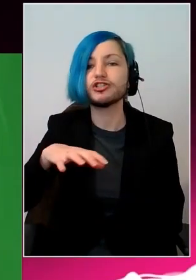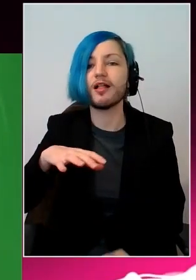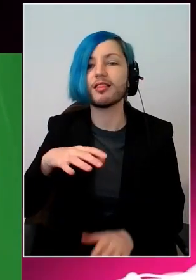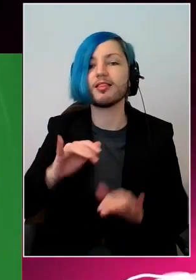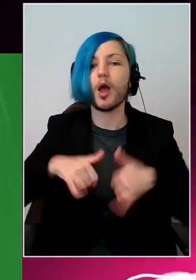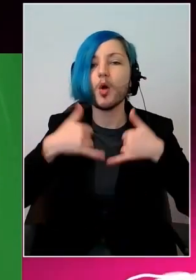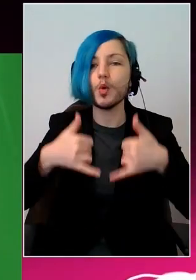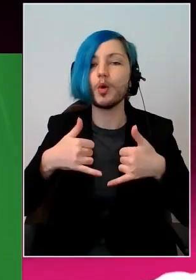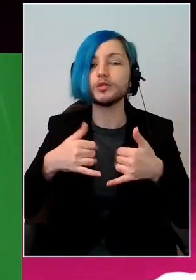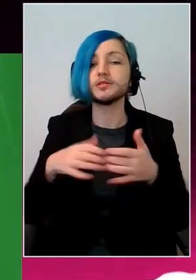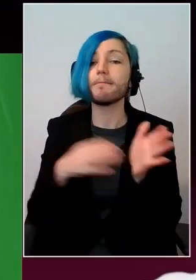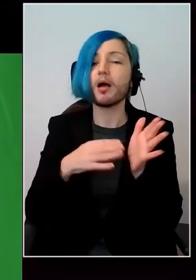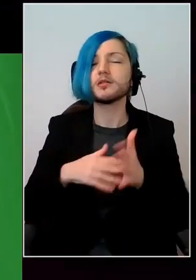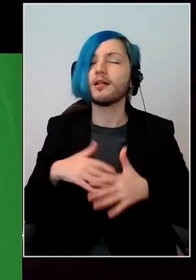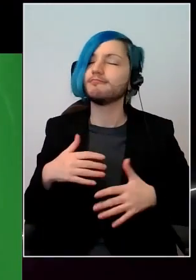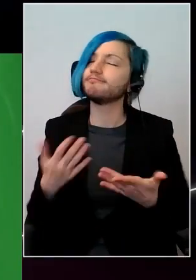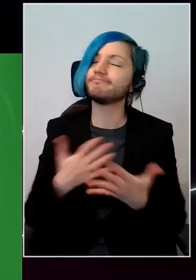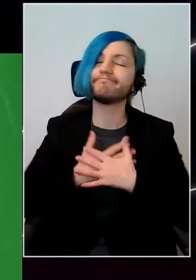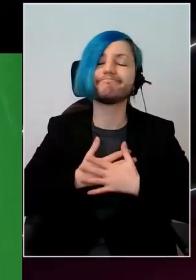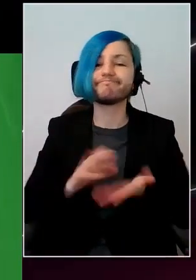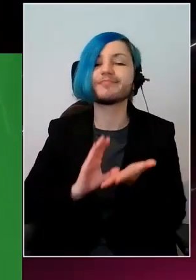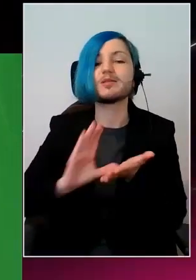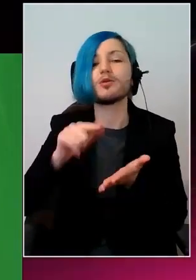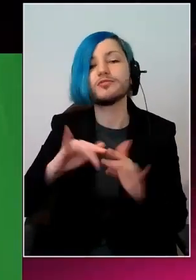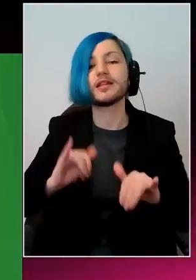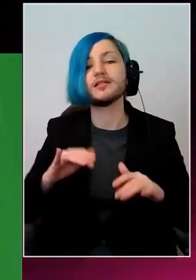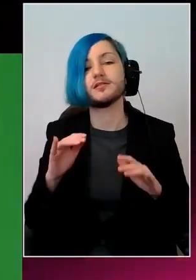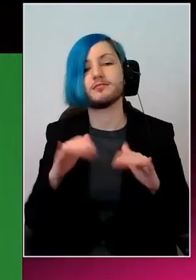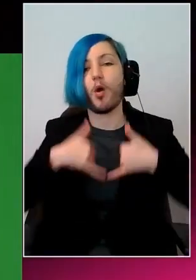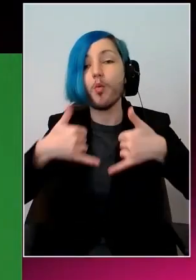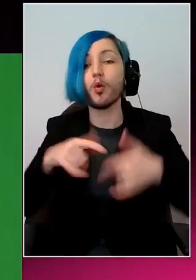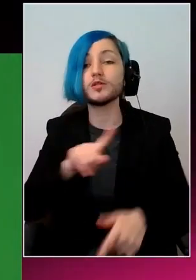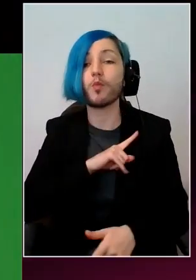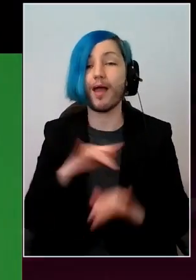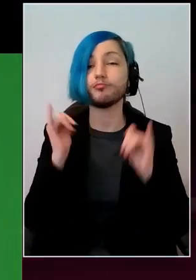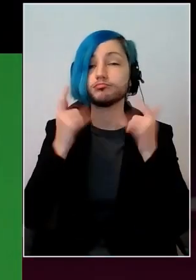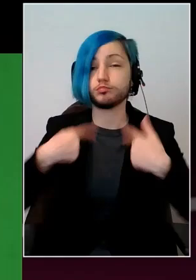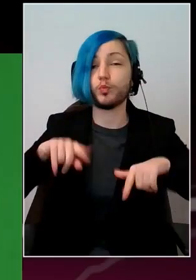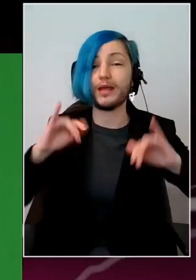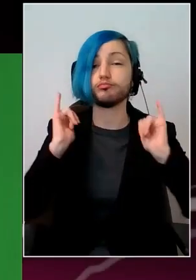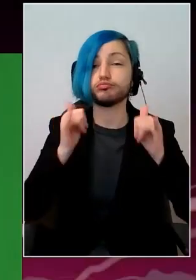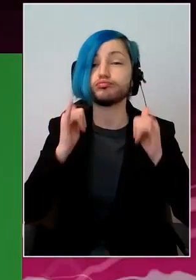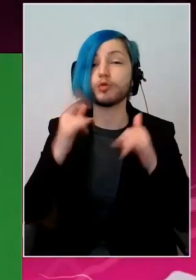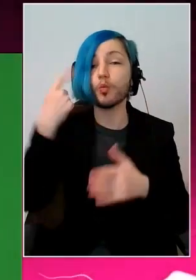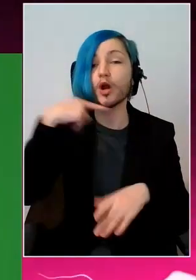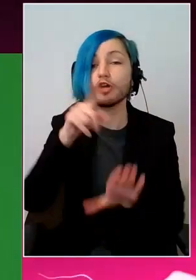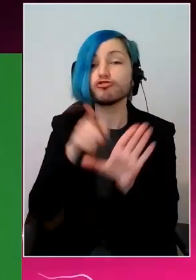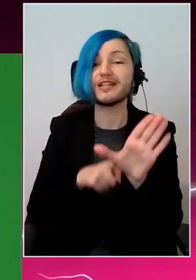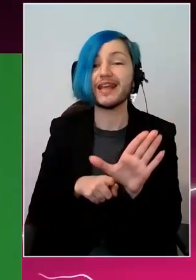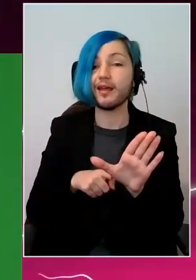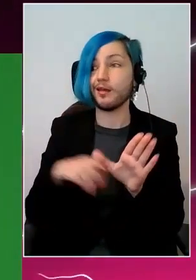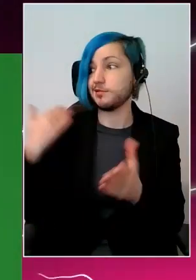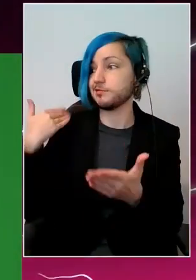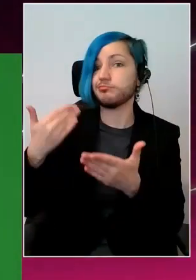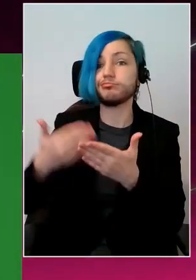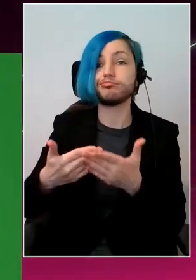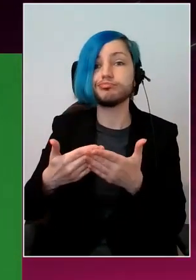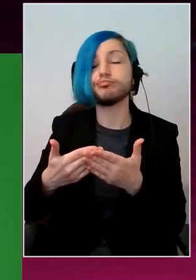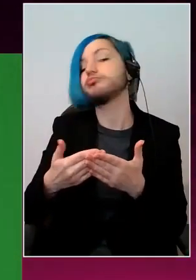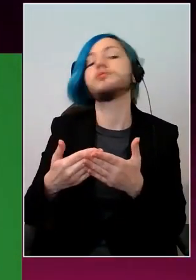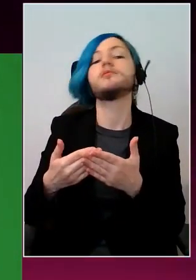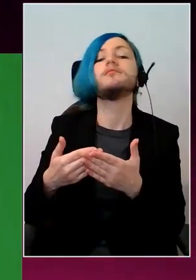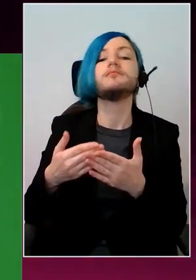sponsor these awards because we are celebrating 100 years of continuous apprenticeship delivery in